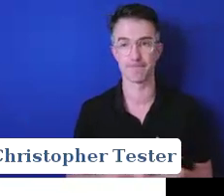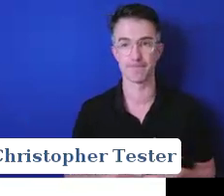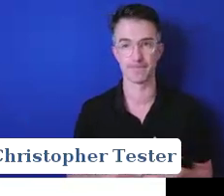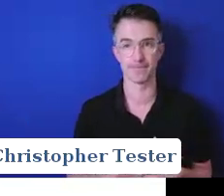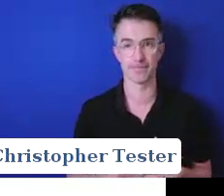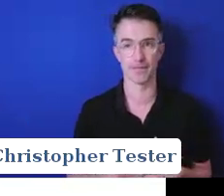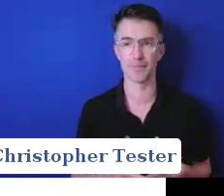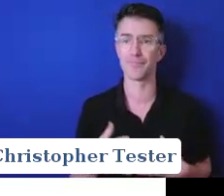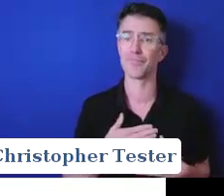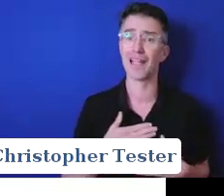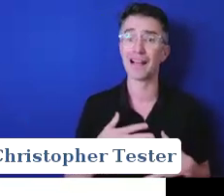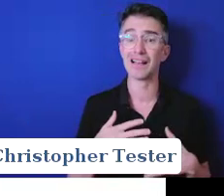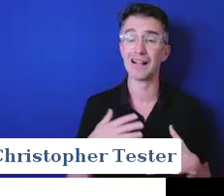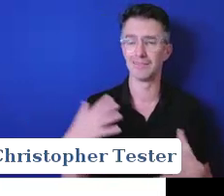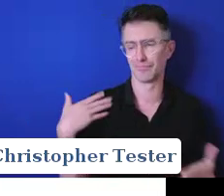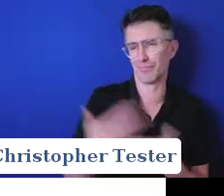2015, we have